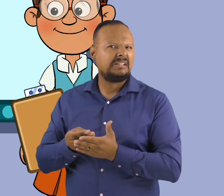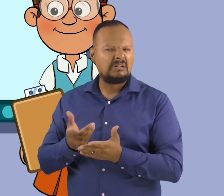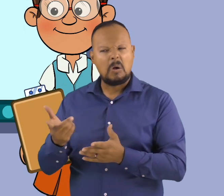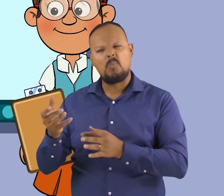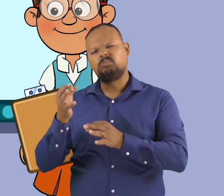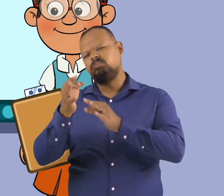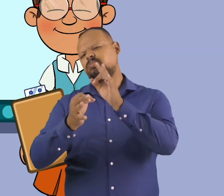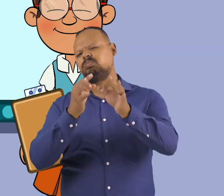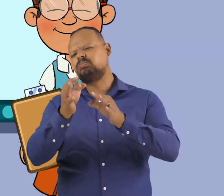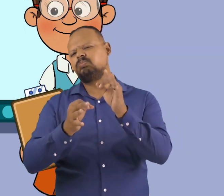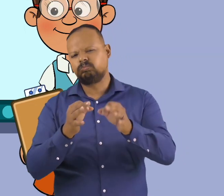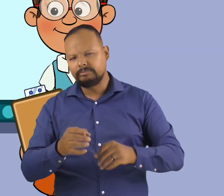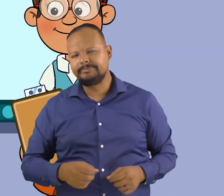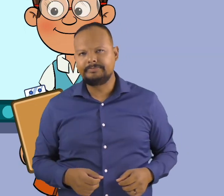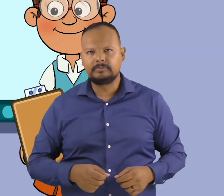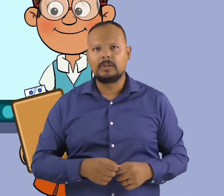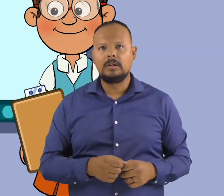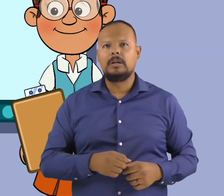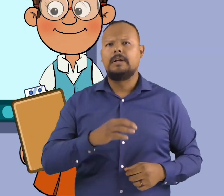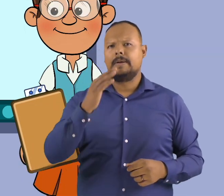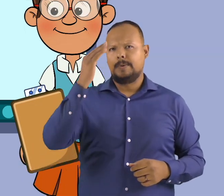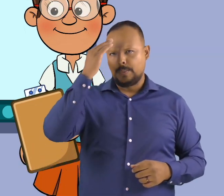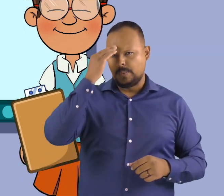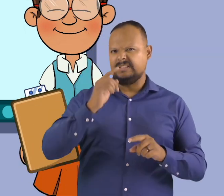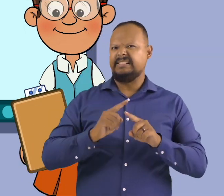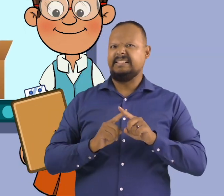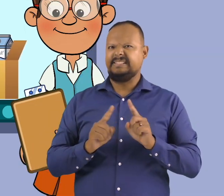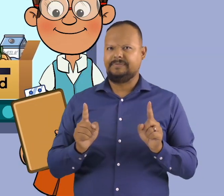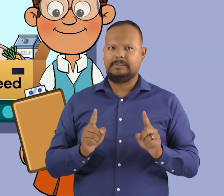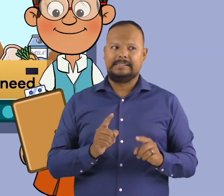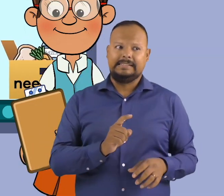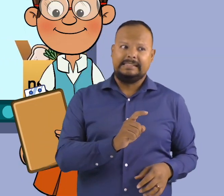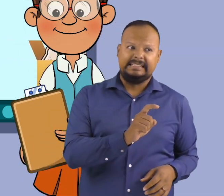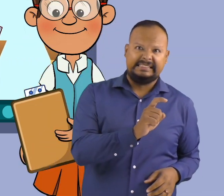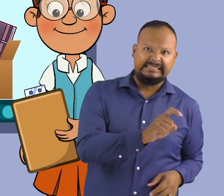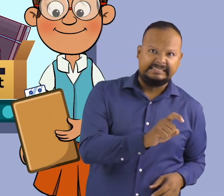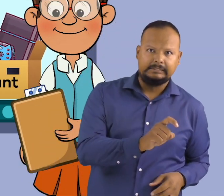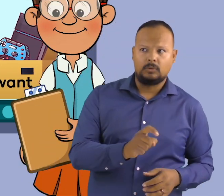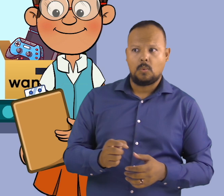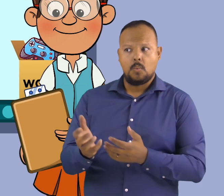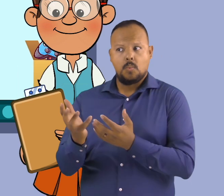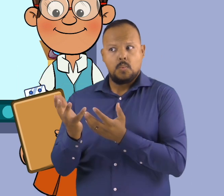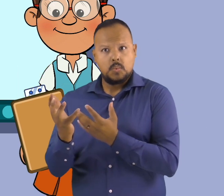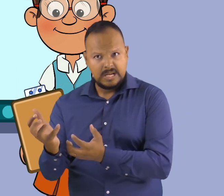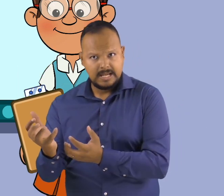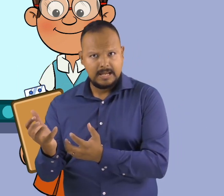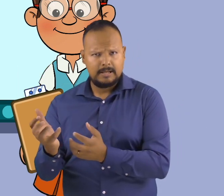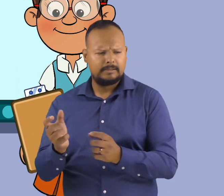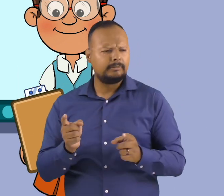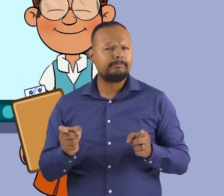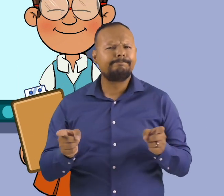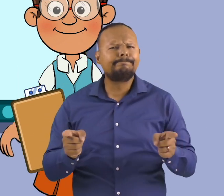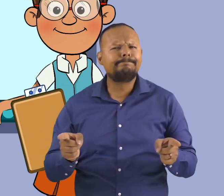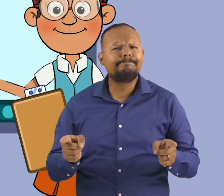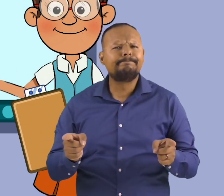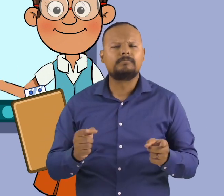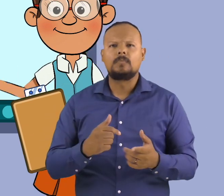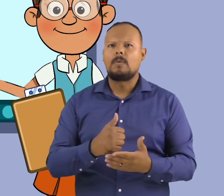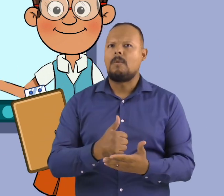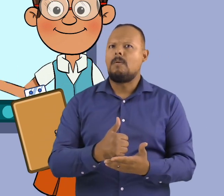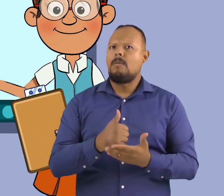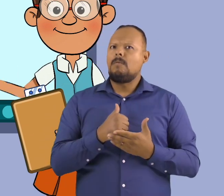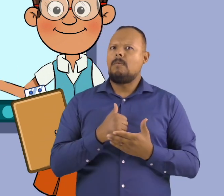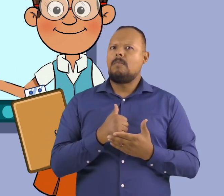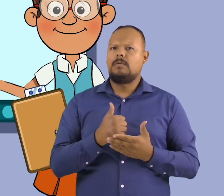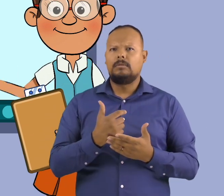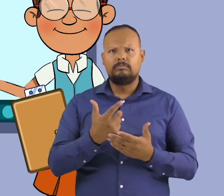Determining the difference between a need and a want can help us become better at practicing financial